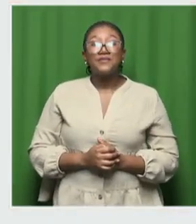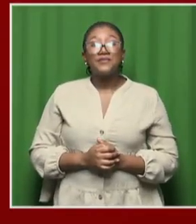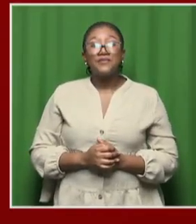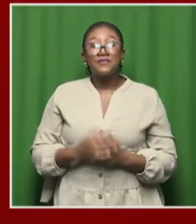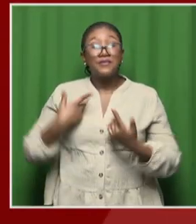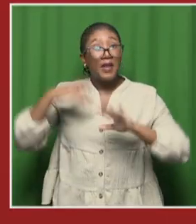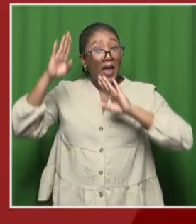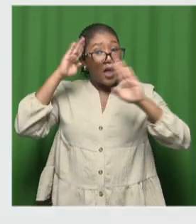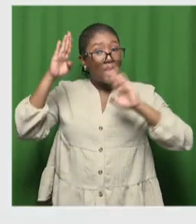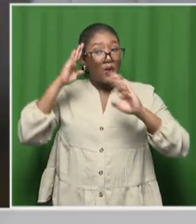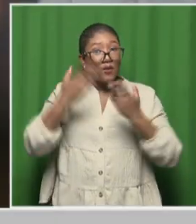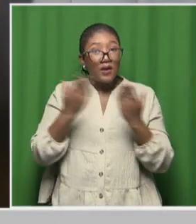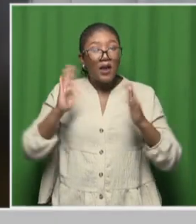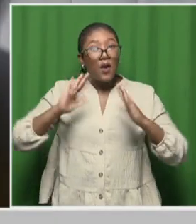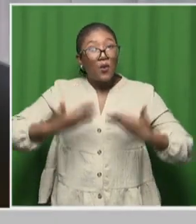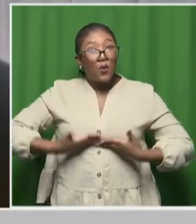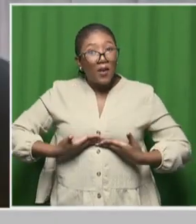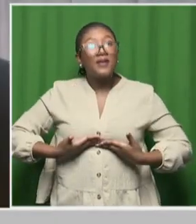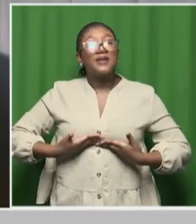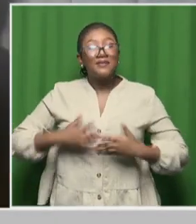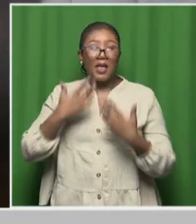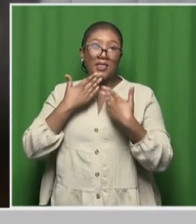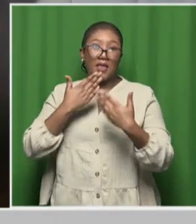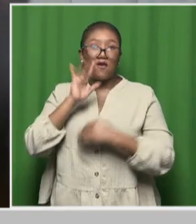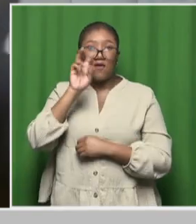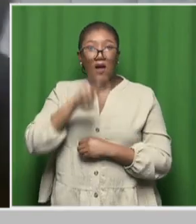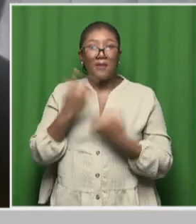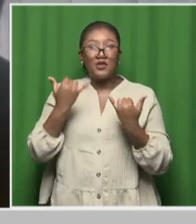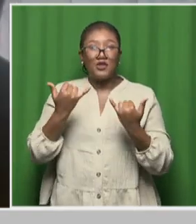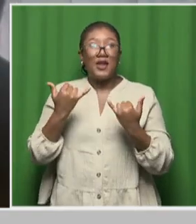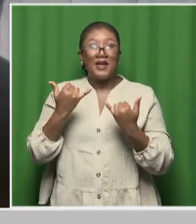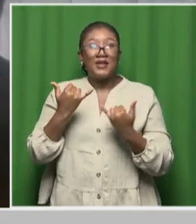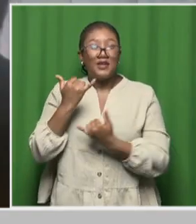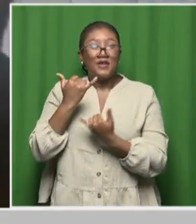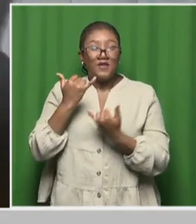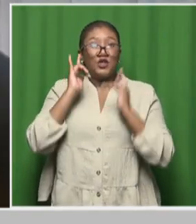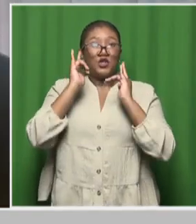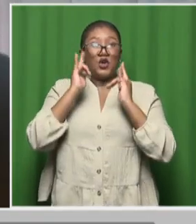Hi, how's it, Sipiwe? Very well. Good to have you on the show this morning, Asif.